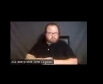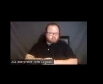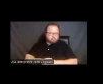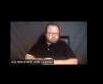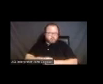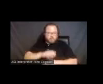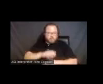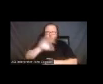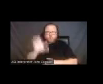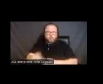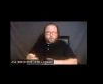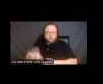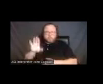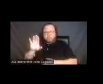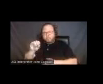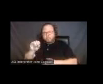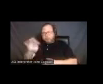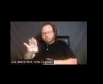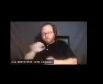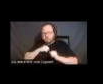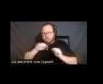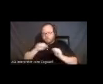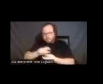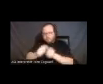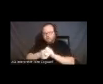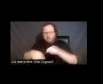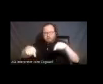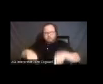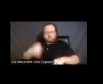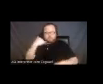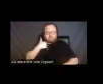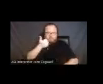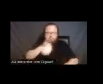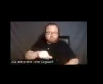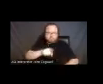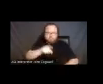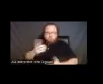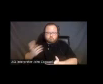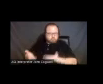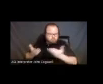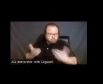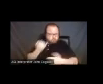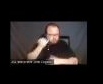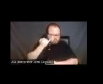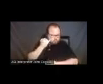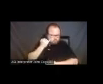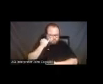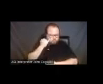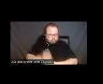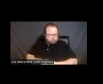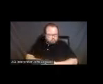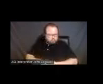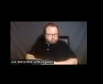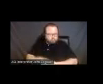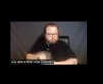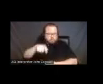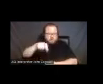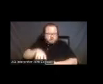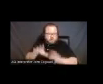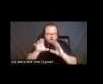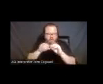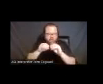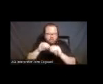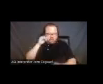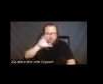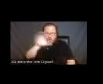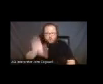and the video, we could make changes to this if you have any suggestions. Should this meeting get Zoom